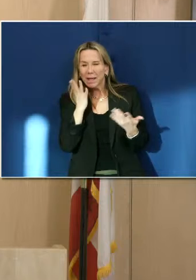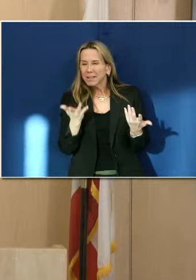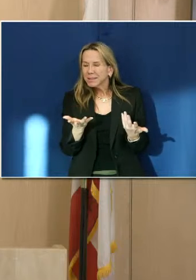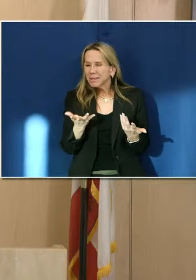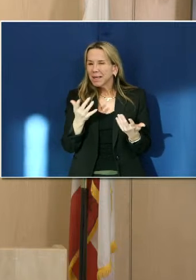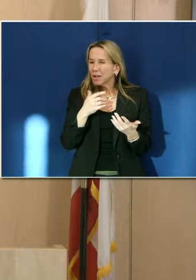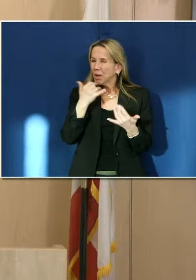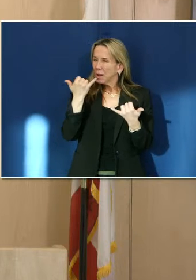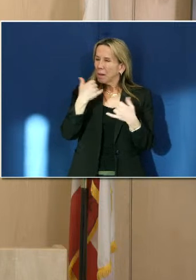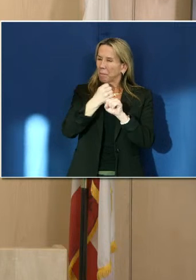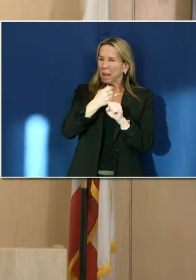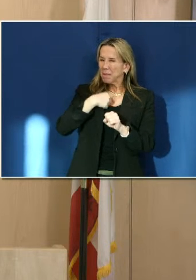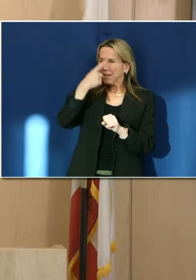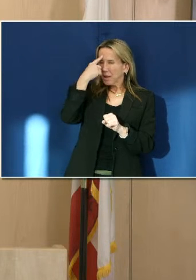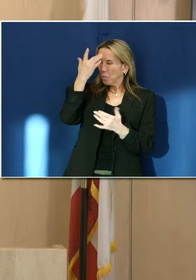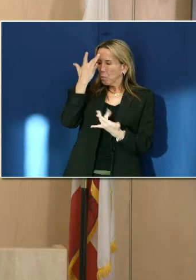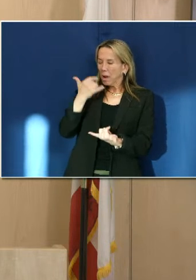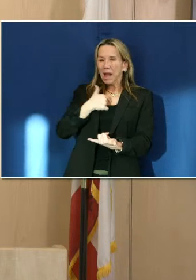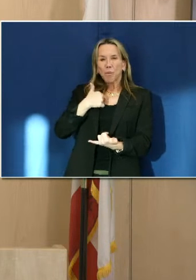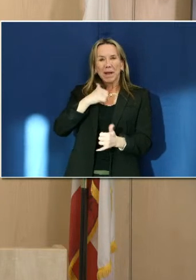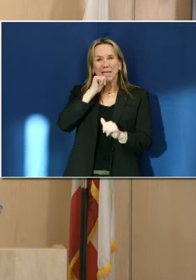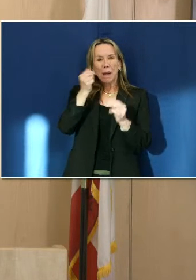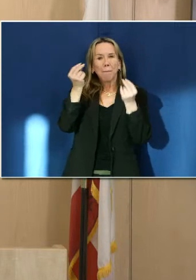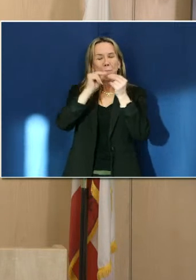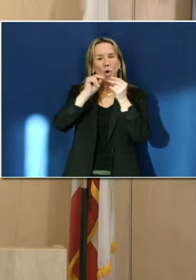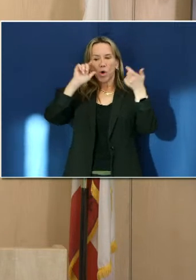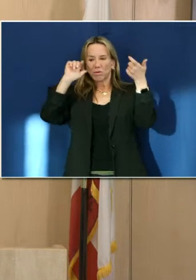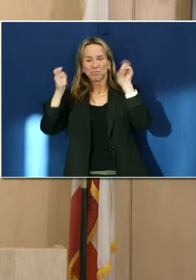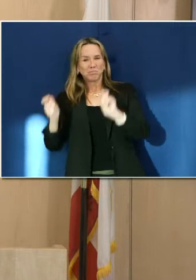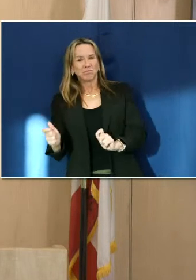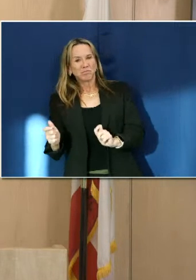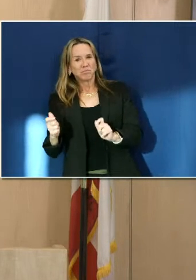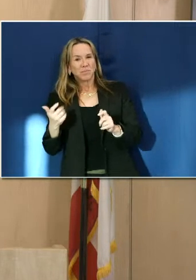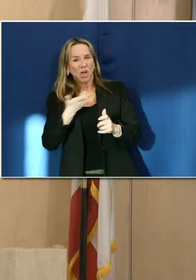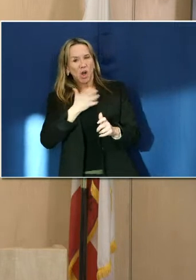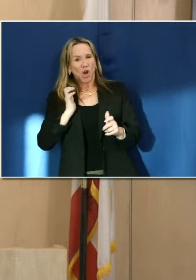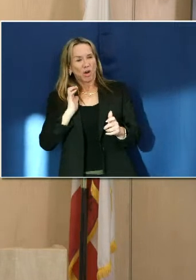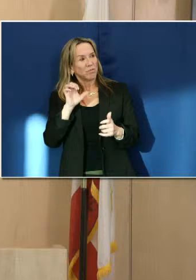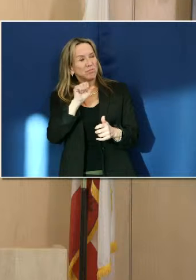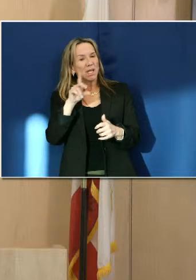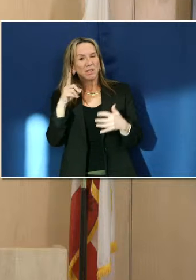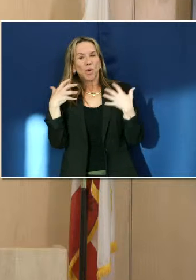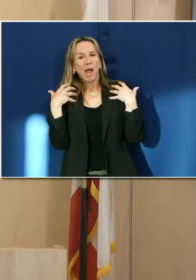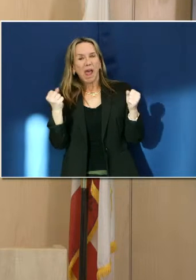further modification to the public health officer's health order?